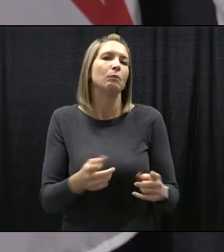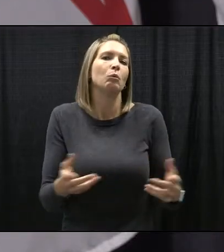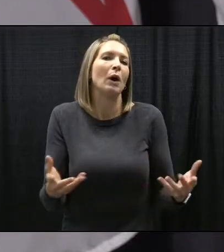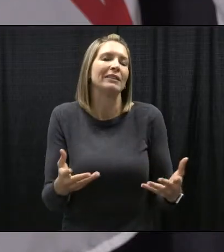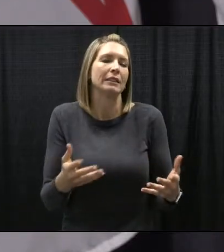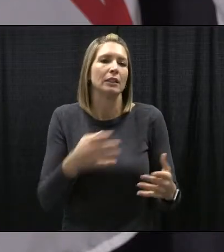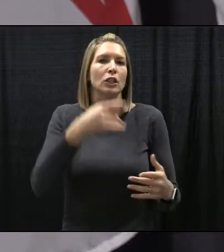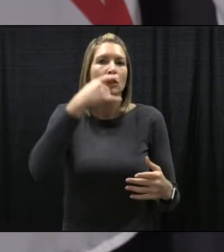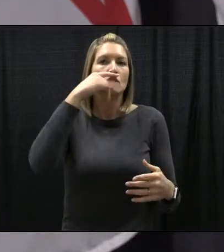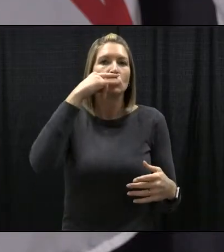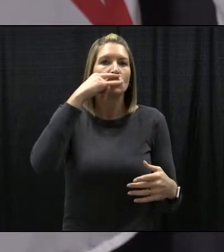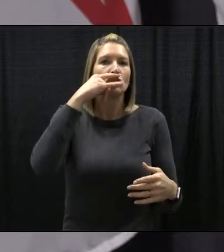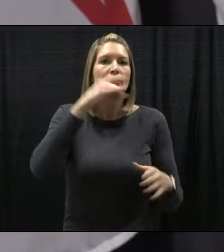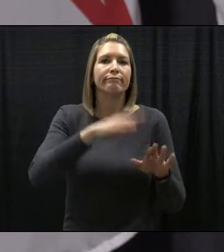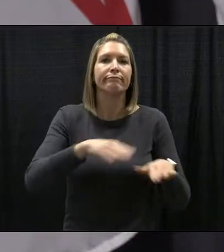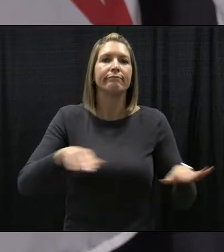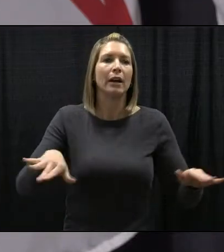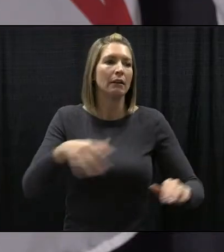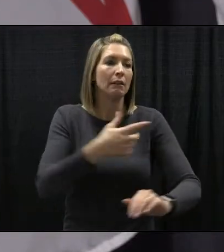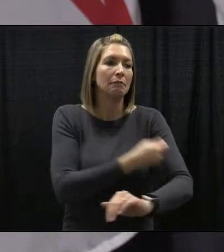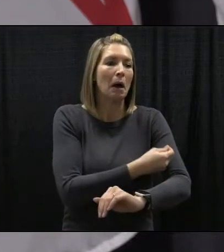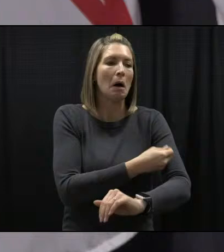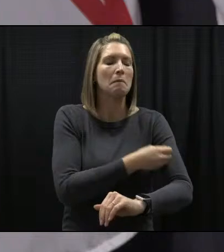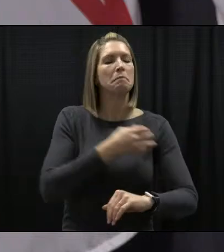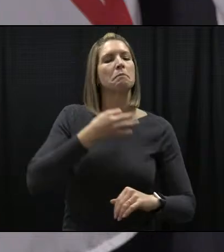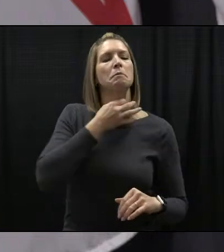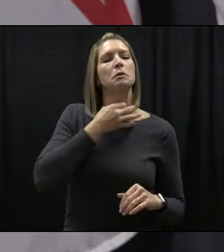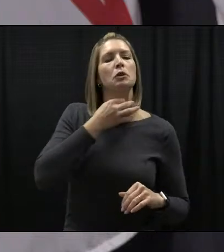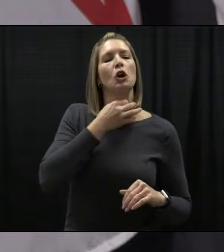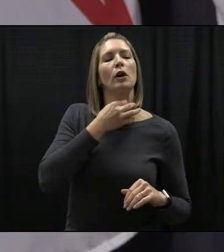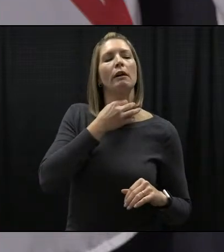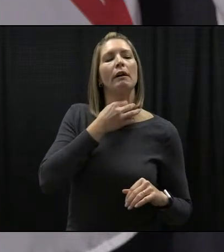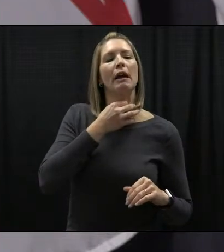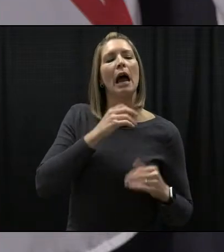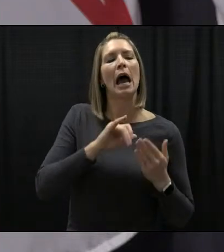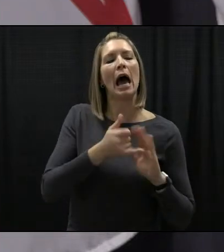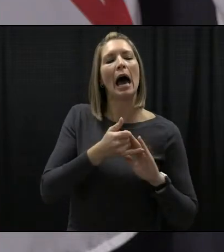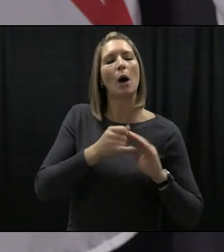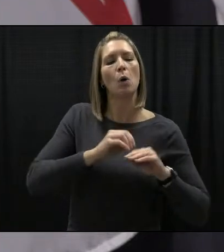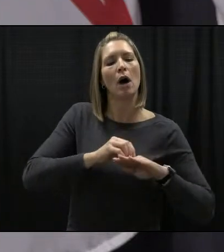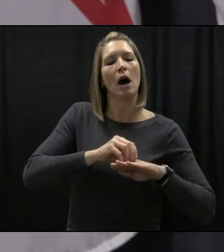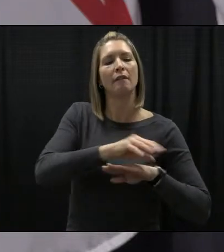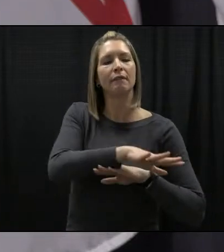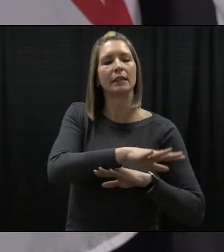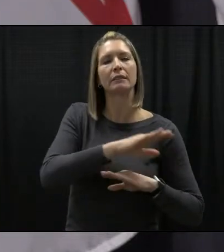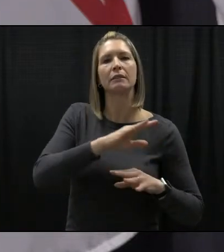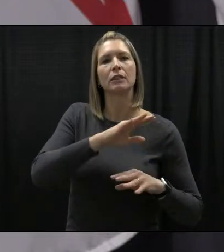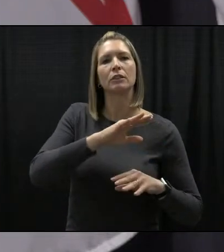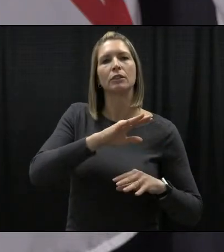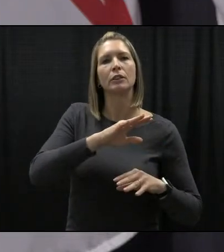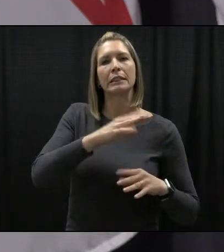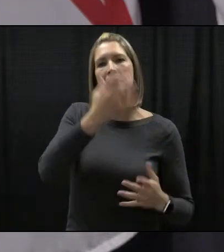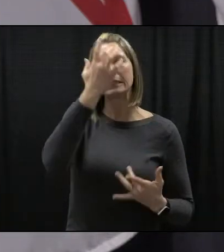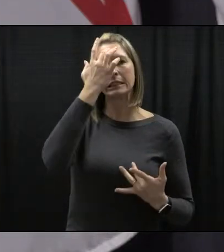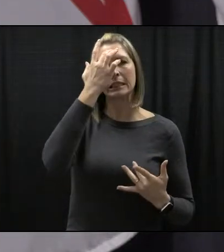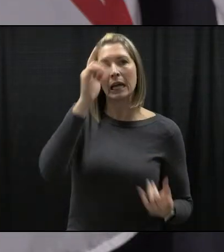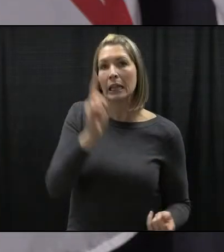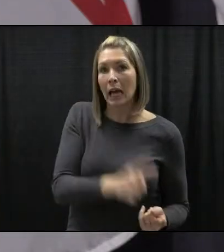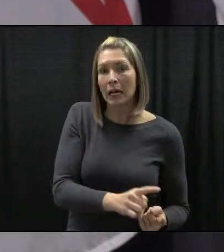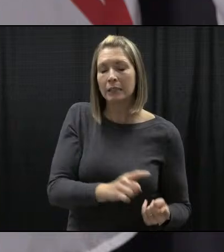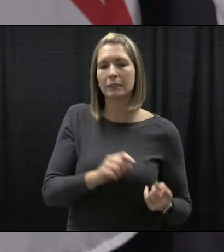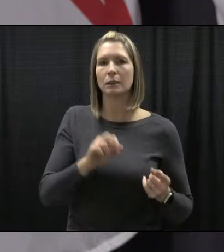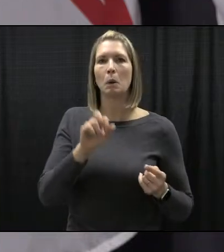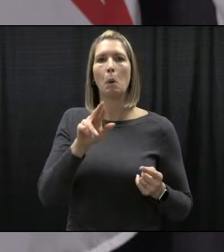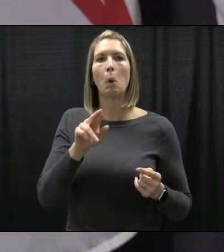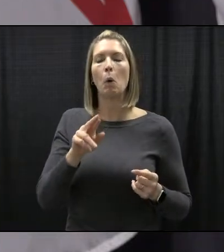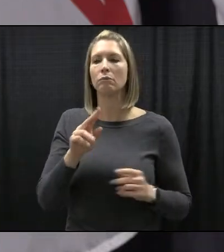affects the epidemiology, and how that affects case counts and what we see with regard to outbreaks and things